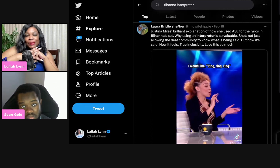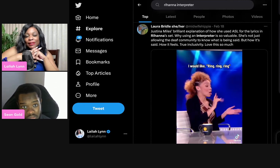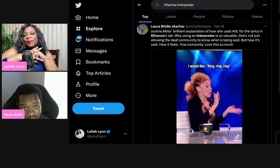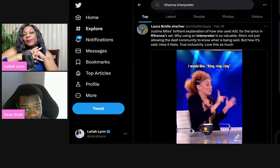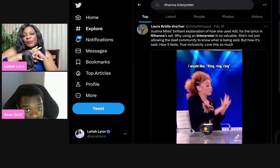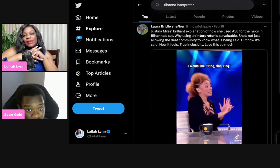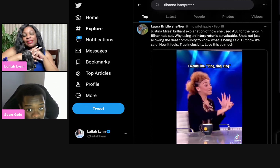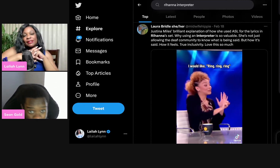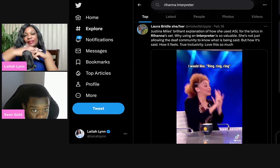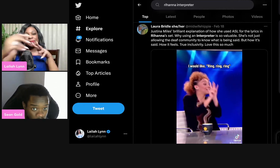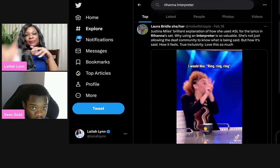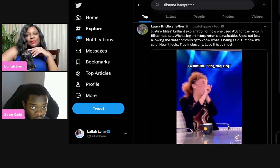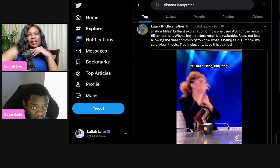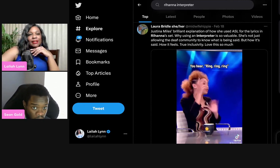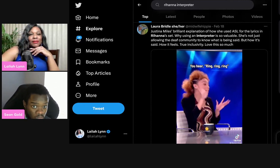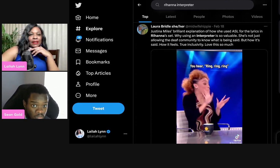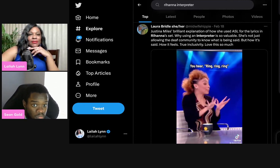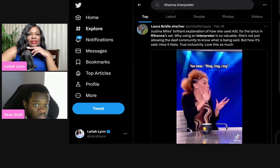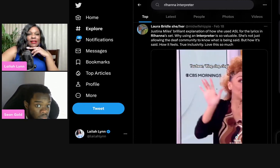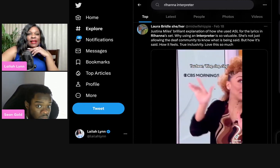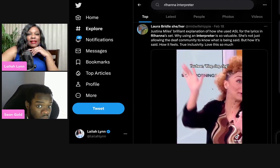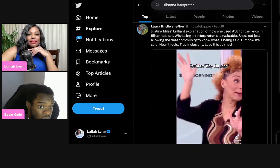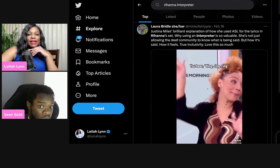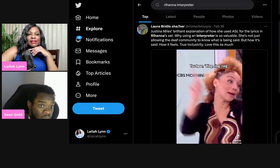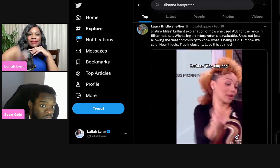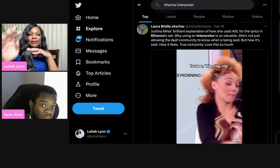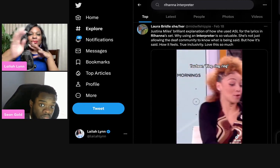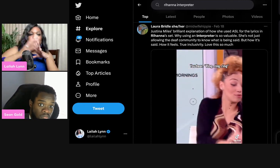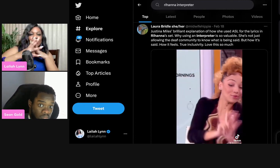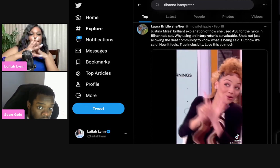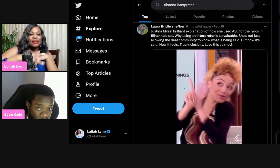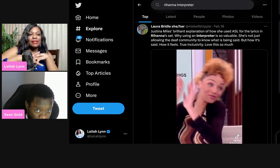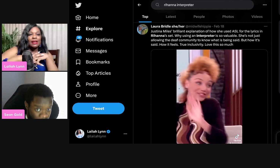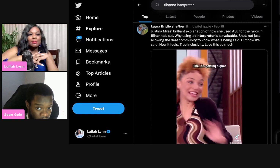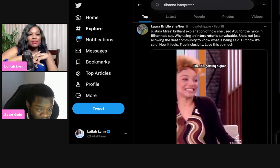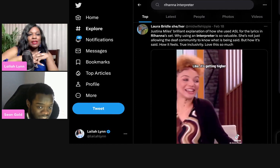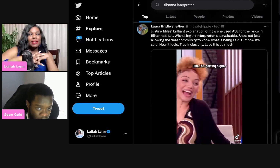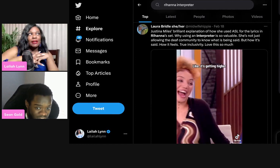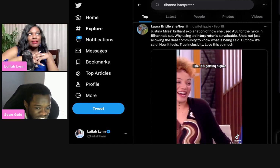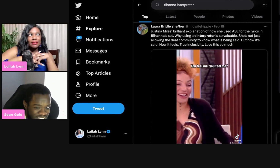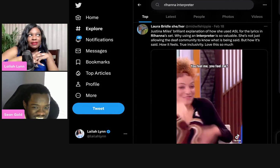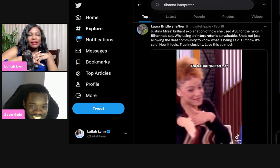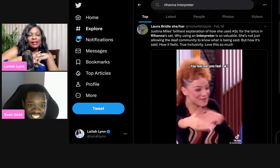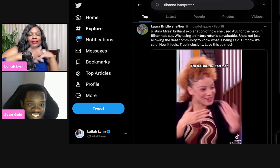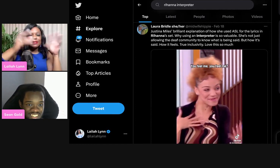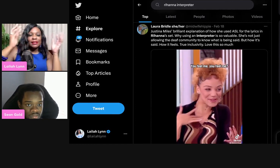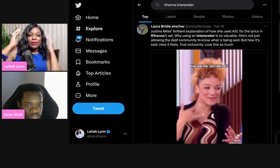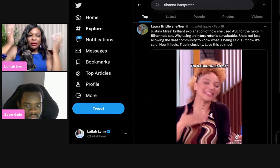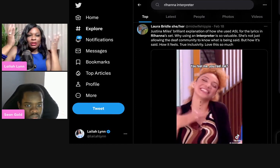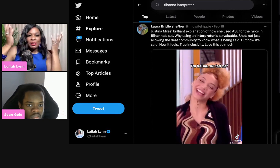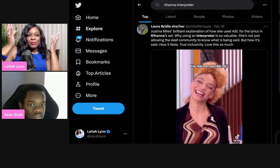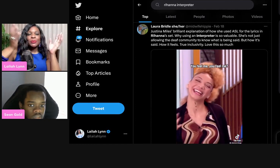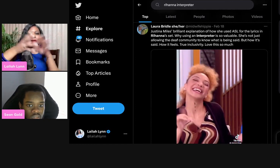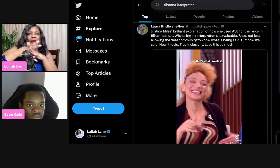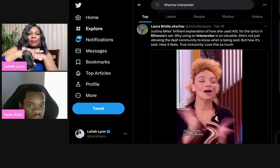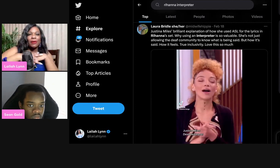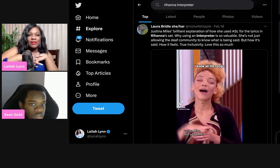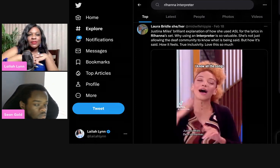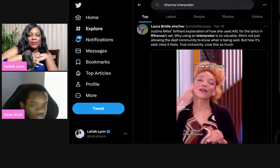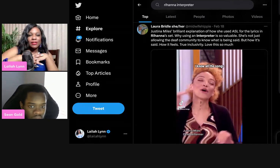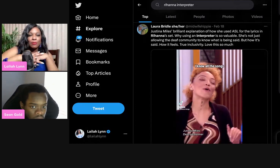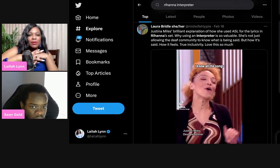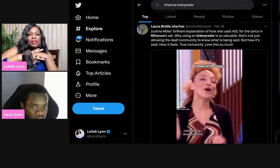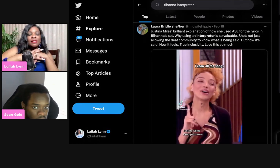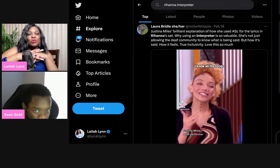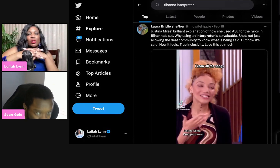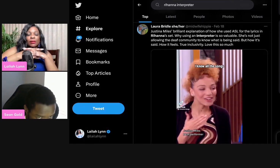to include us. I definitely understand that standpoint. A lot of times, yeah, it doesn't occur to people who are not part of a